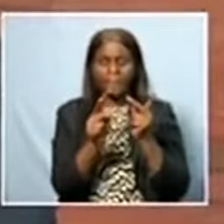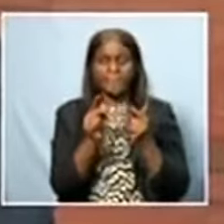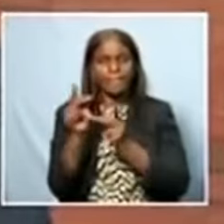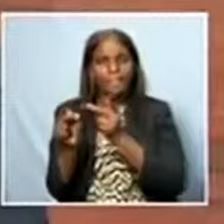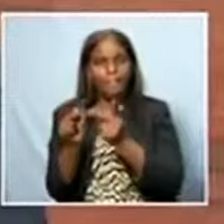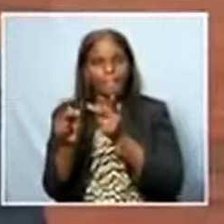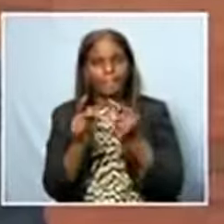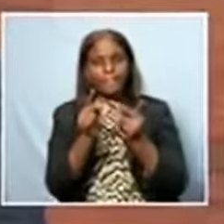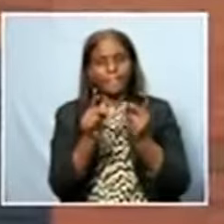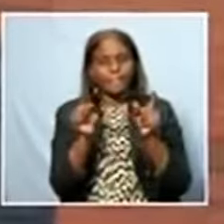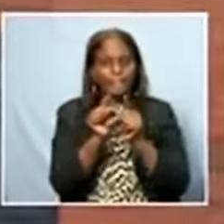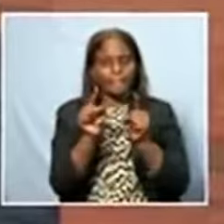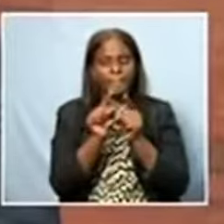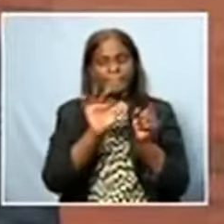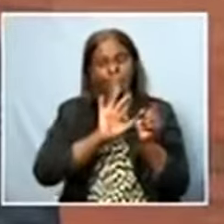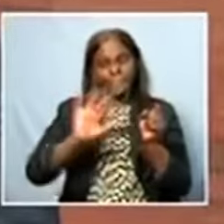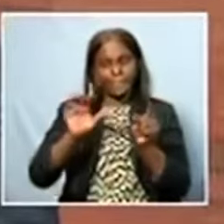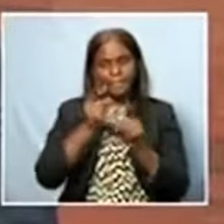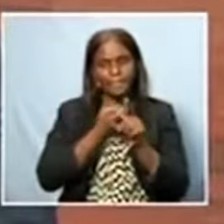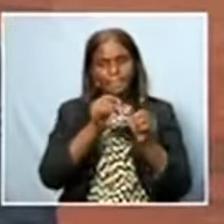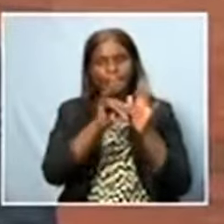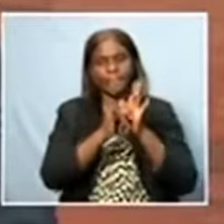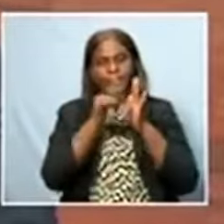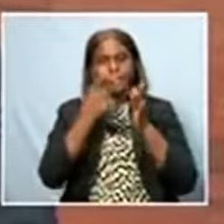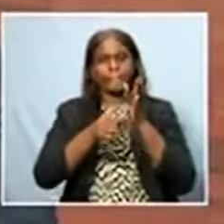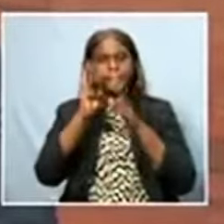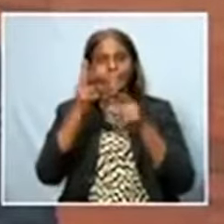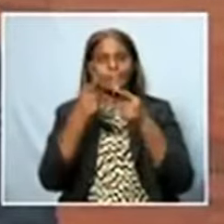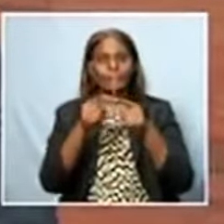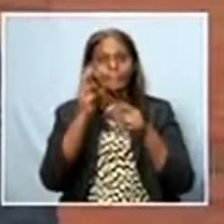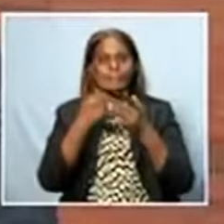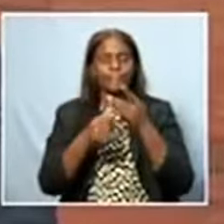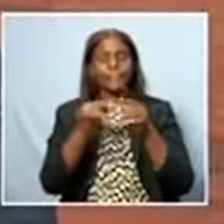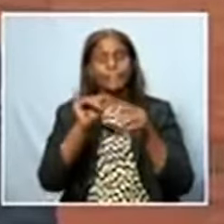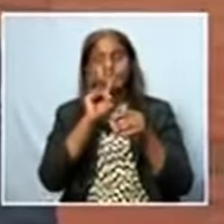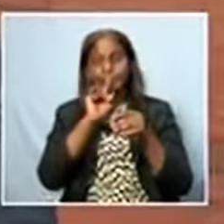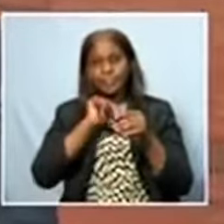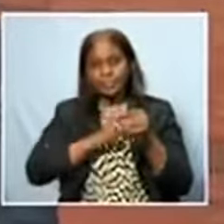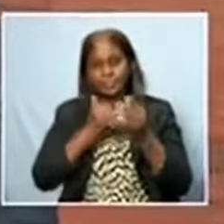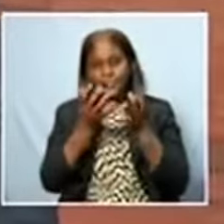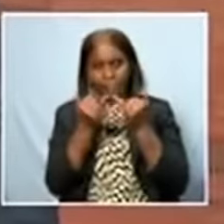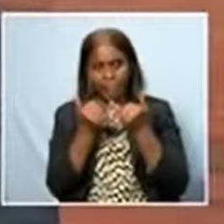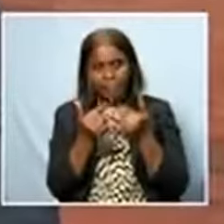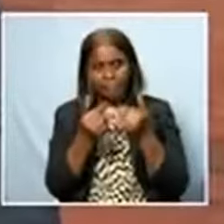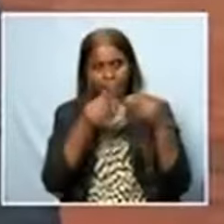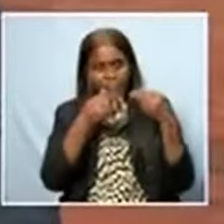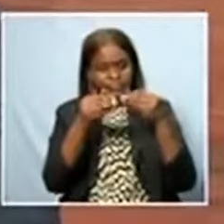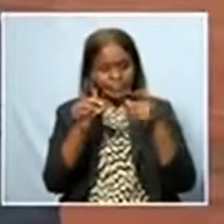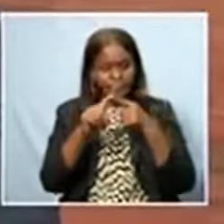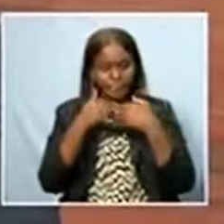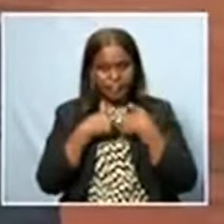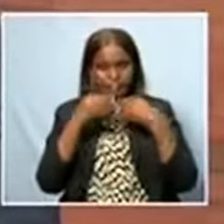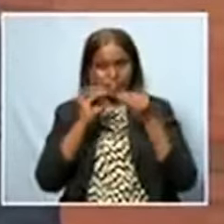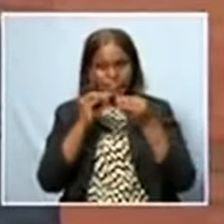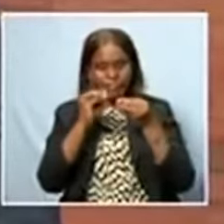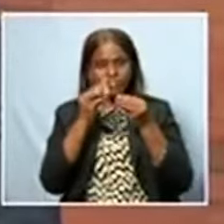processes, are barred from importing? What is going to happen? In as much as we want the market to have a lot of money, don't you think